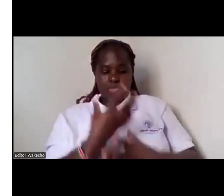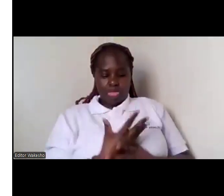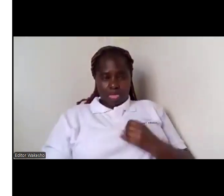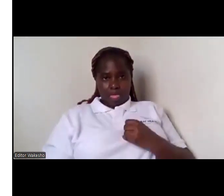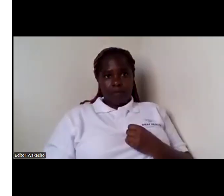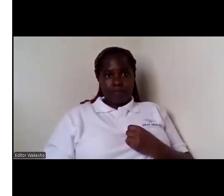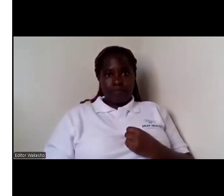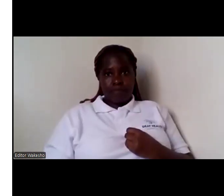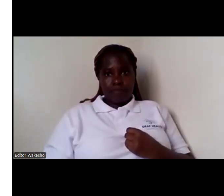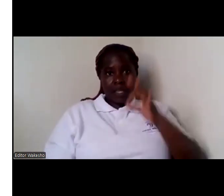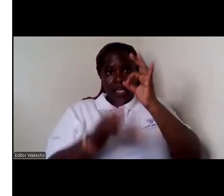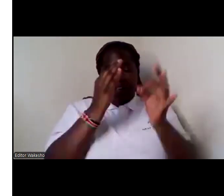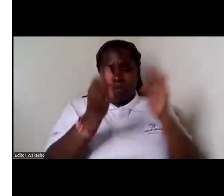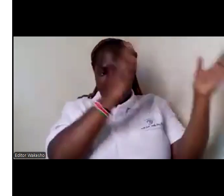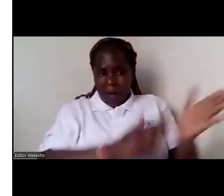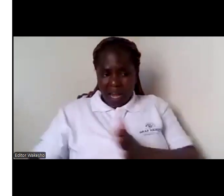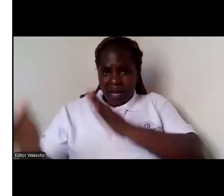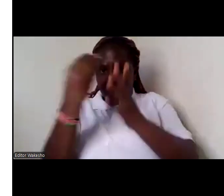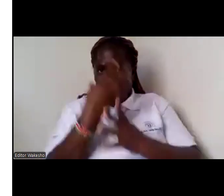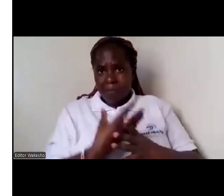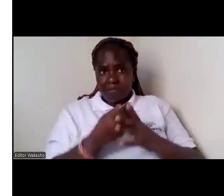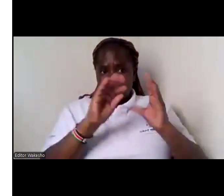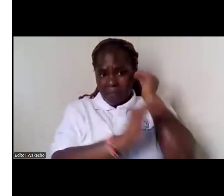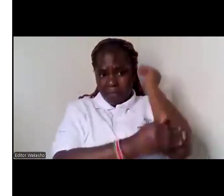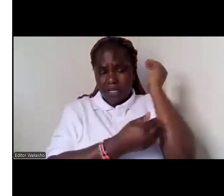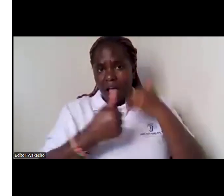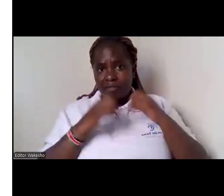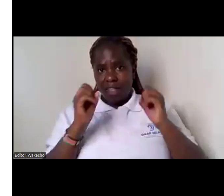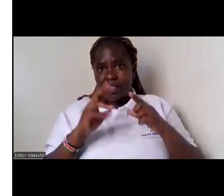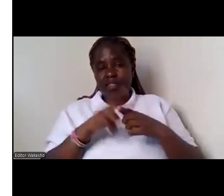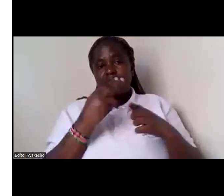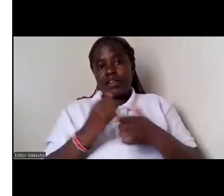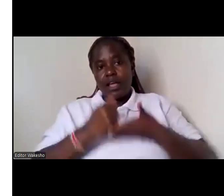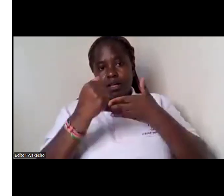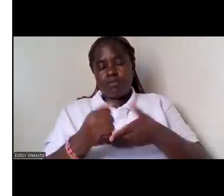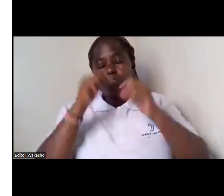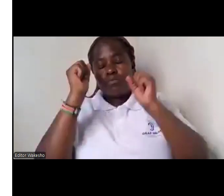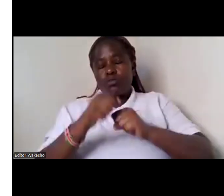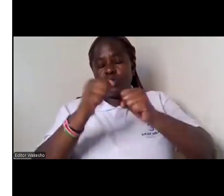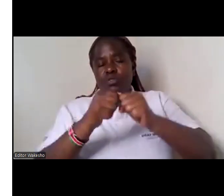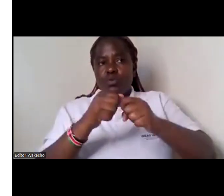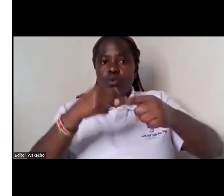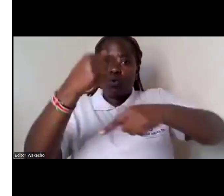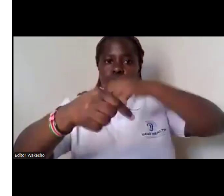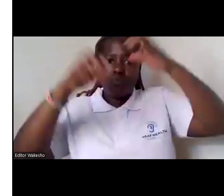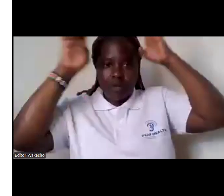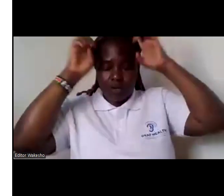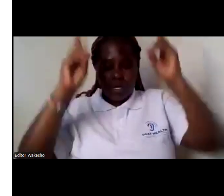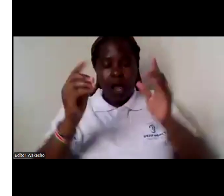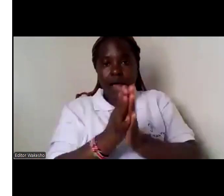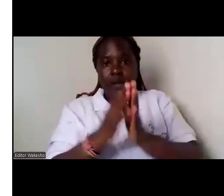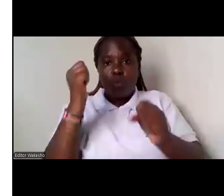an unplanned pregnancy. It enables women to pursue education and employment, and